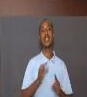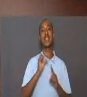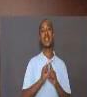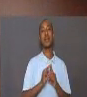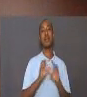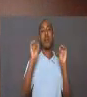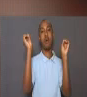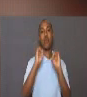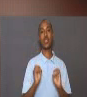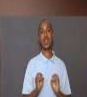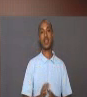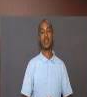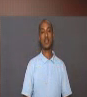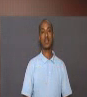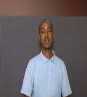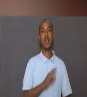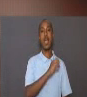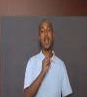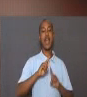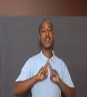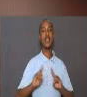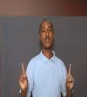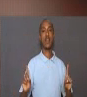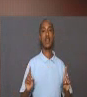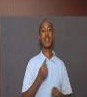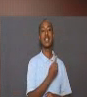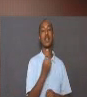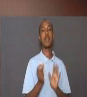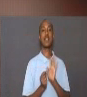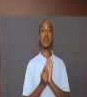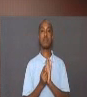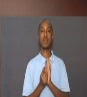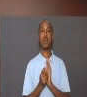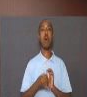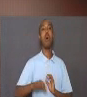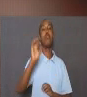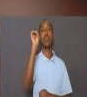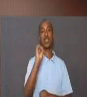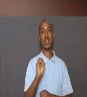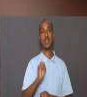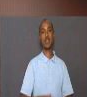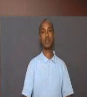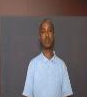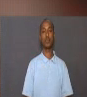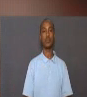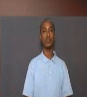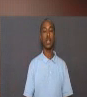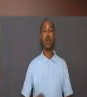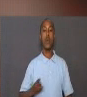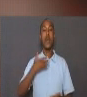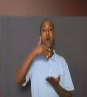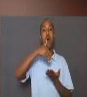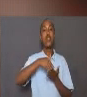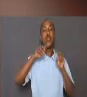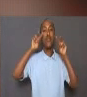term oxide and identify some examples of oxides. We will